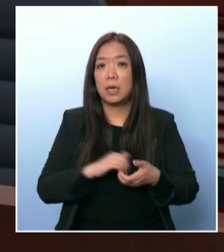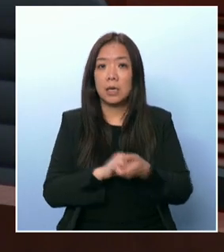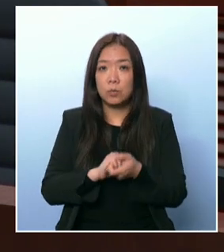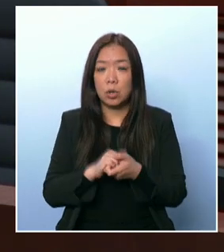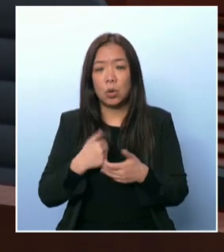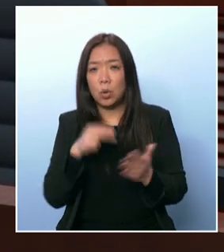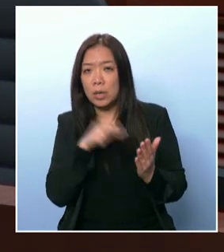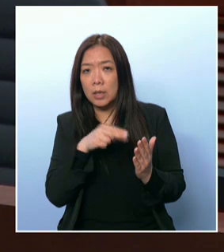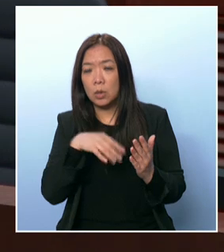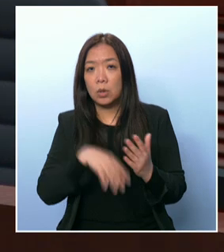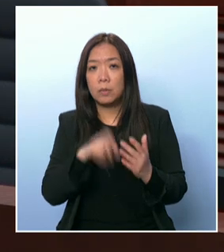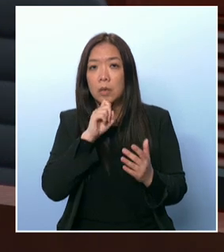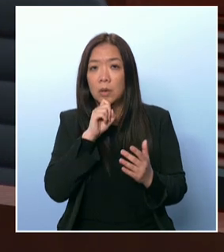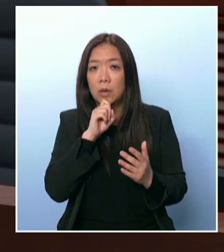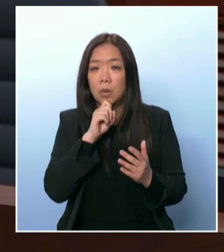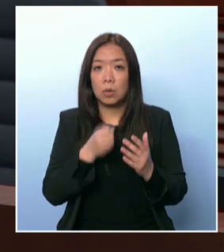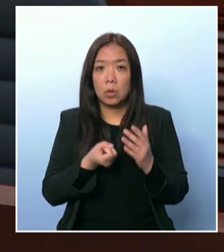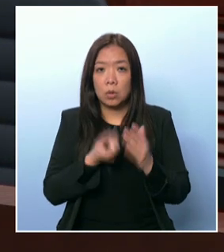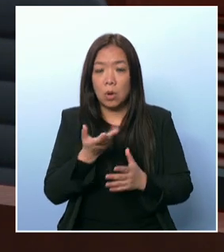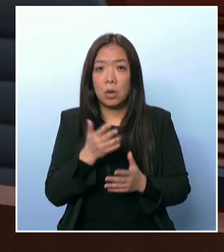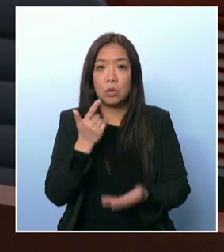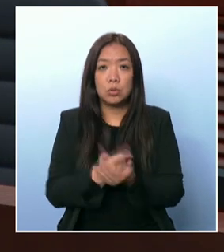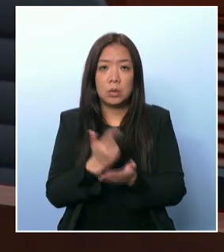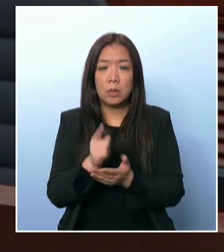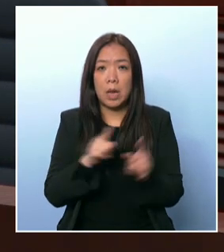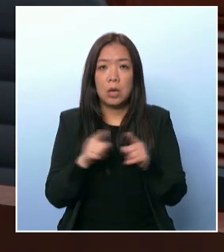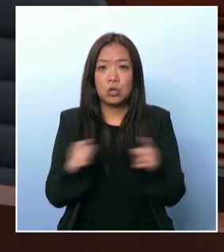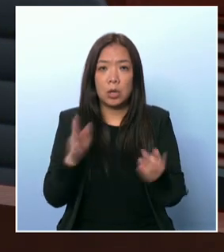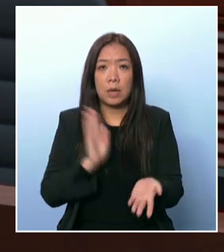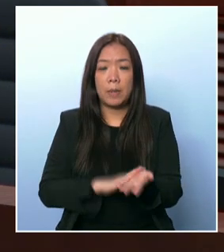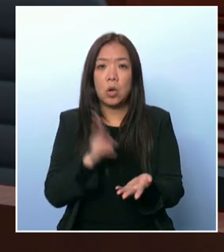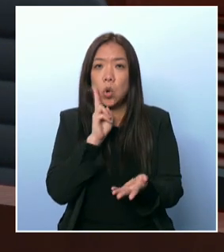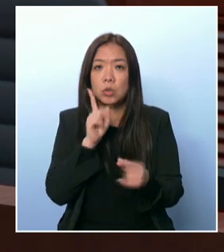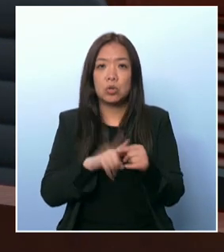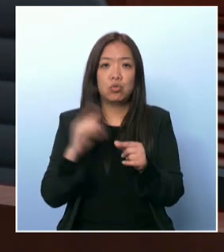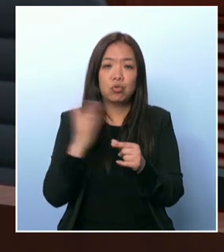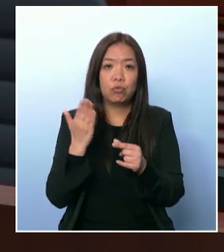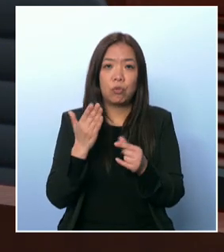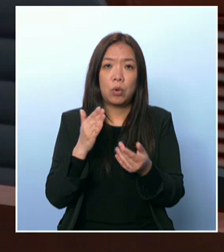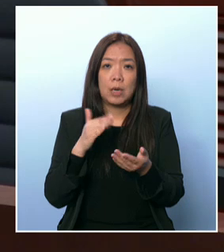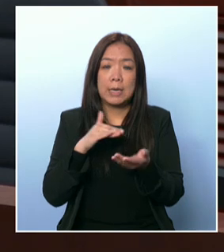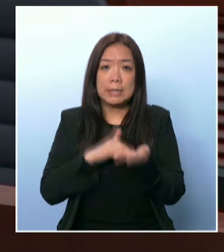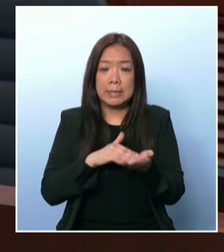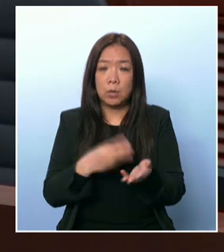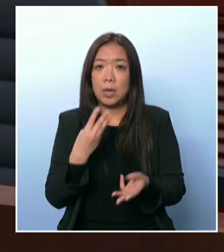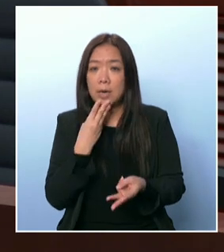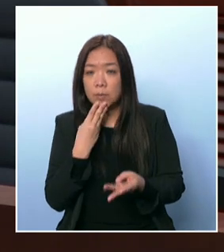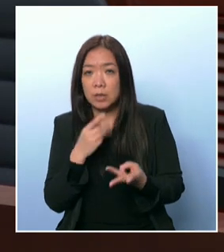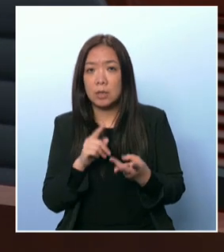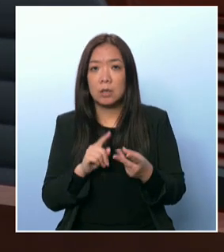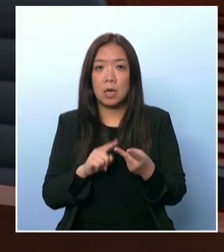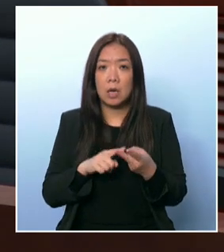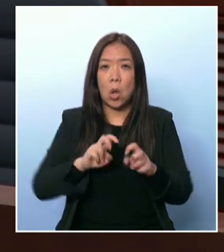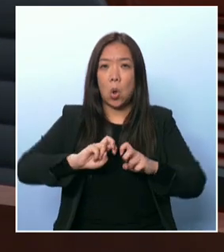Now, Integrated Chinese Western Medicine Services, or ICWM, it is mostly applied